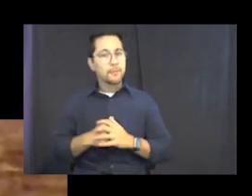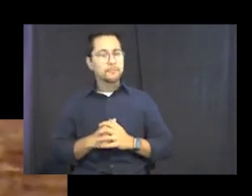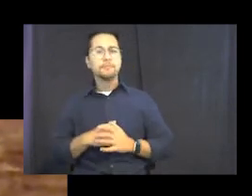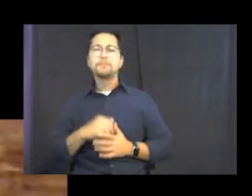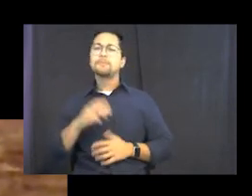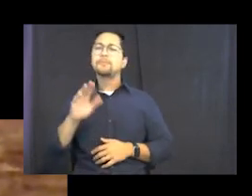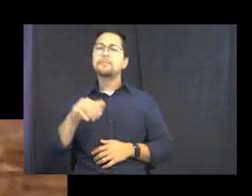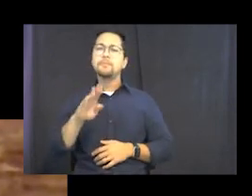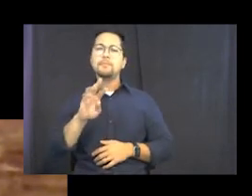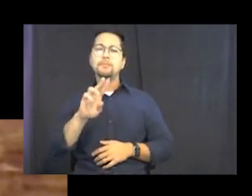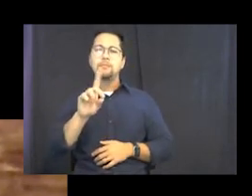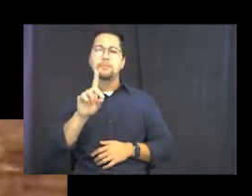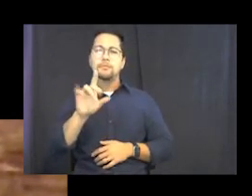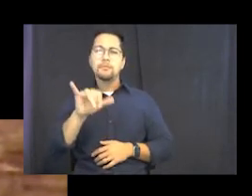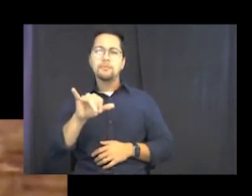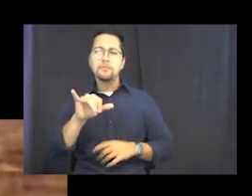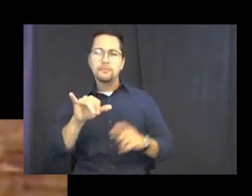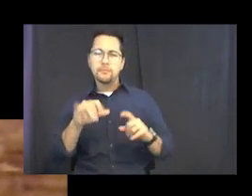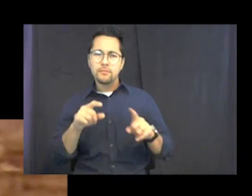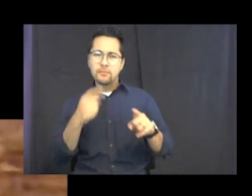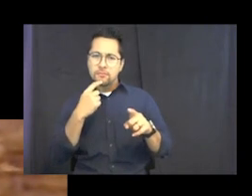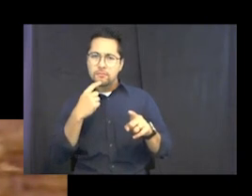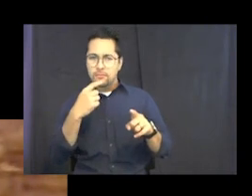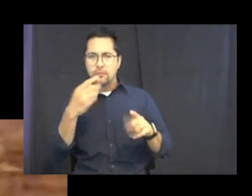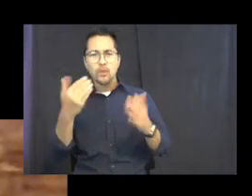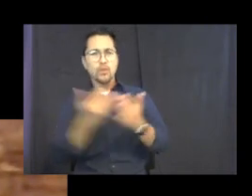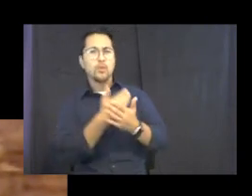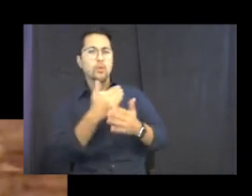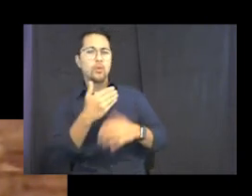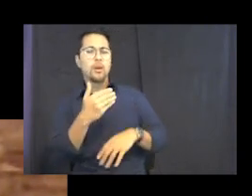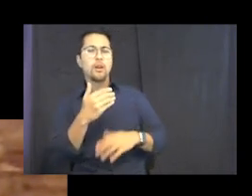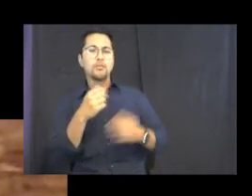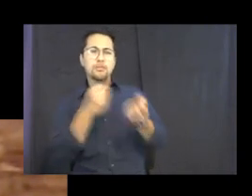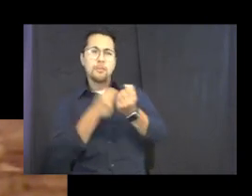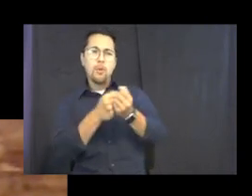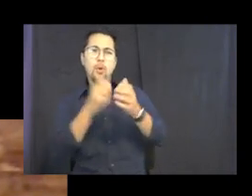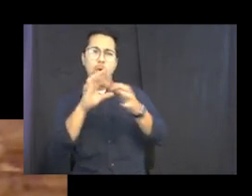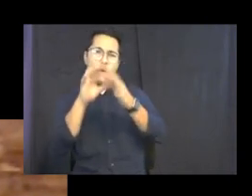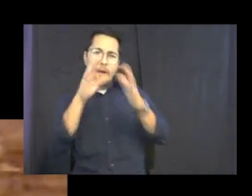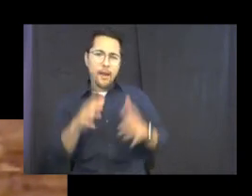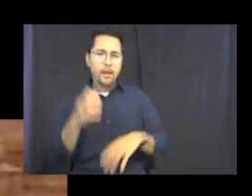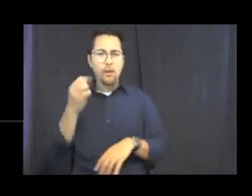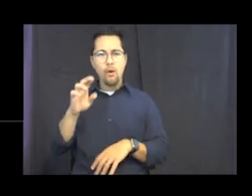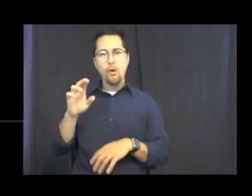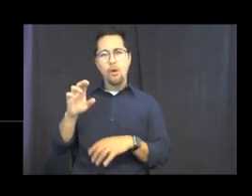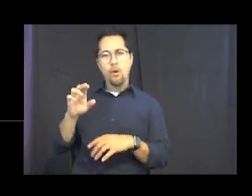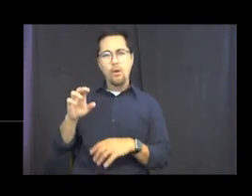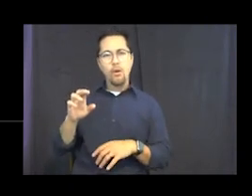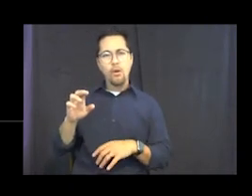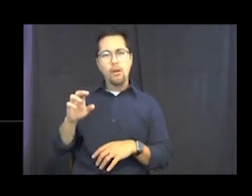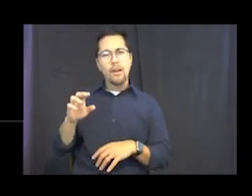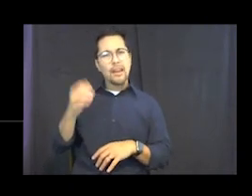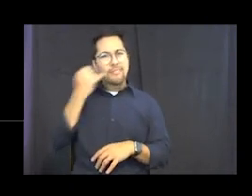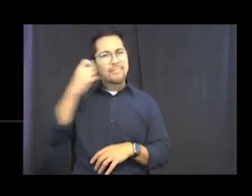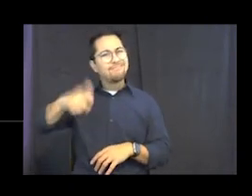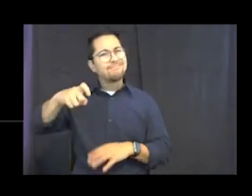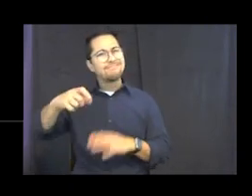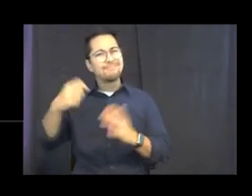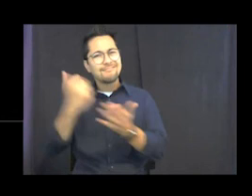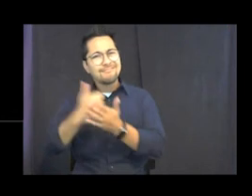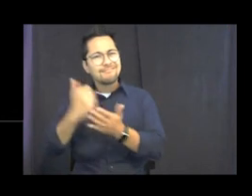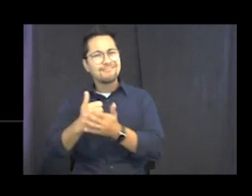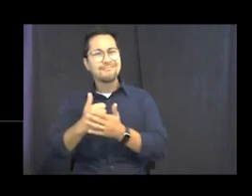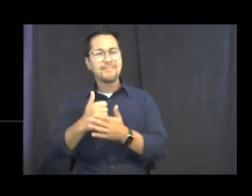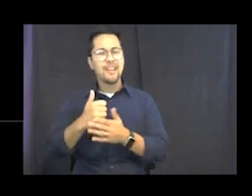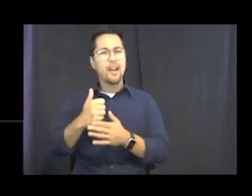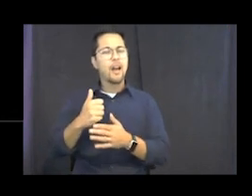Brandy, what would you say to newer waiver support coordinators, or maybe waiver support coordinators need a little bit of help in